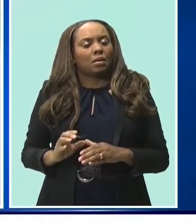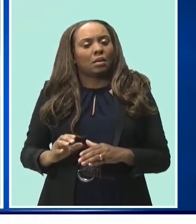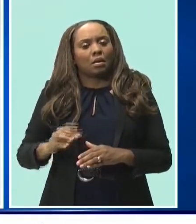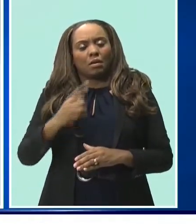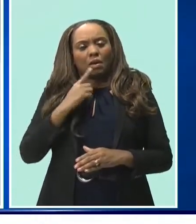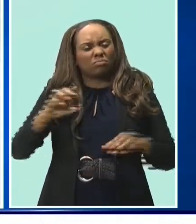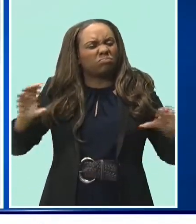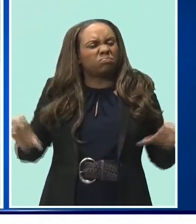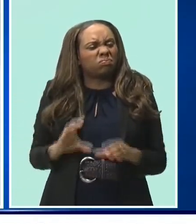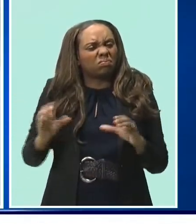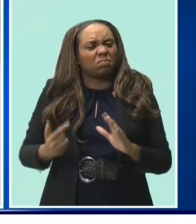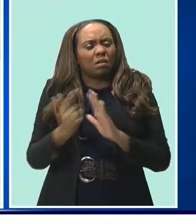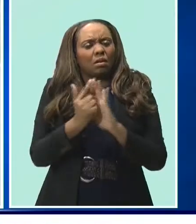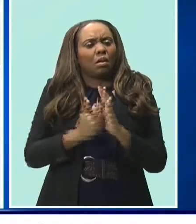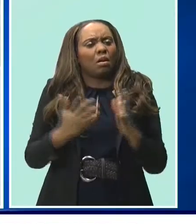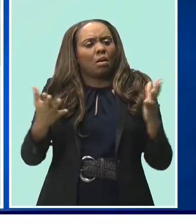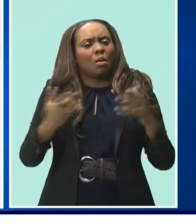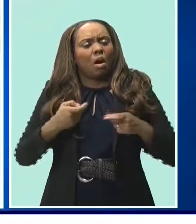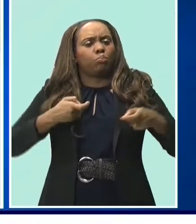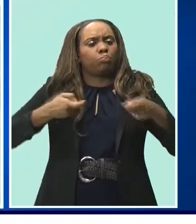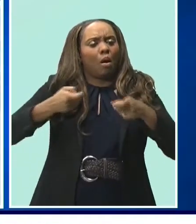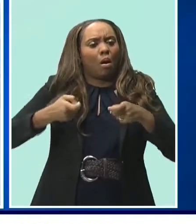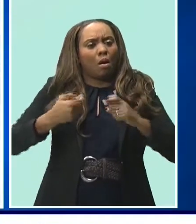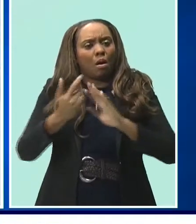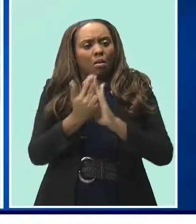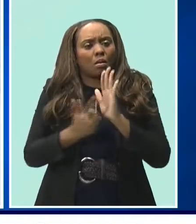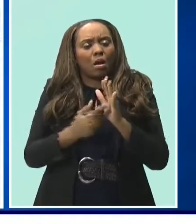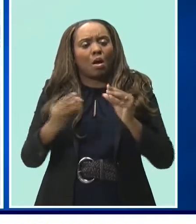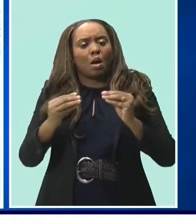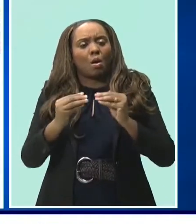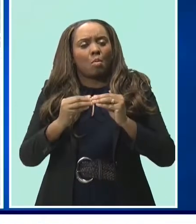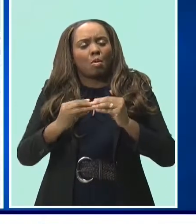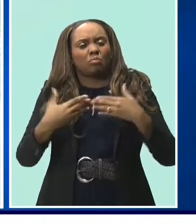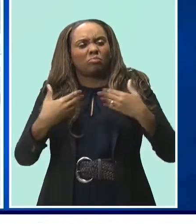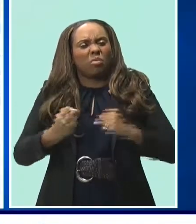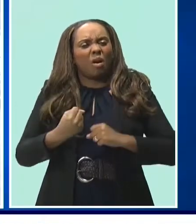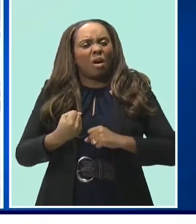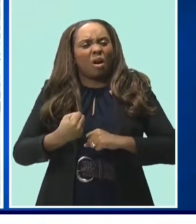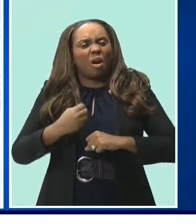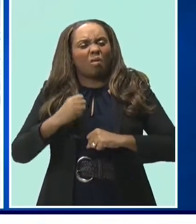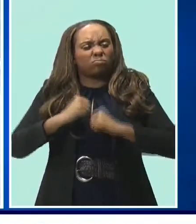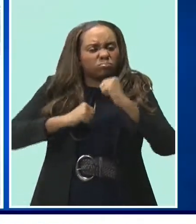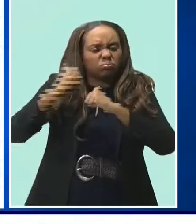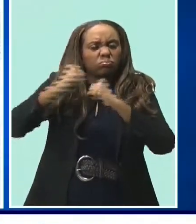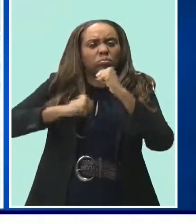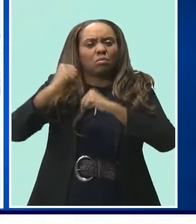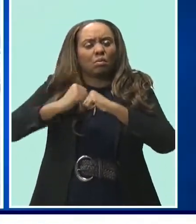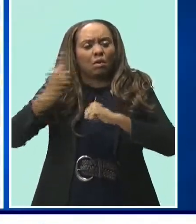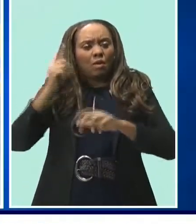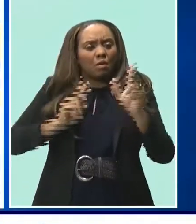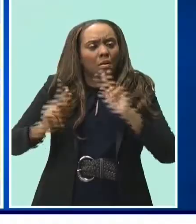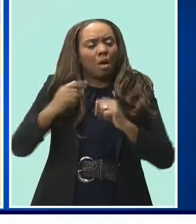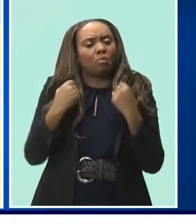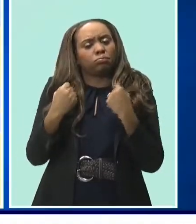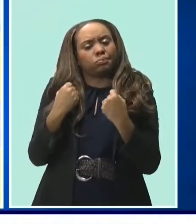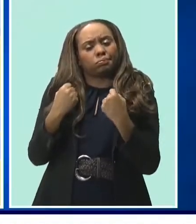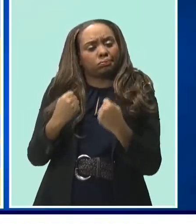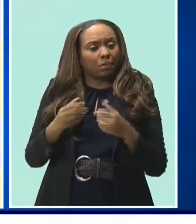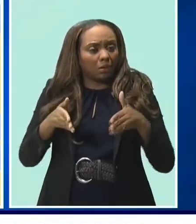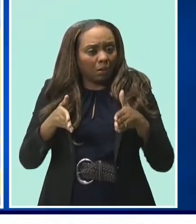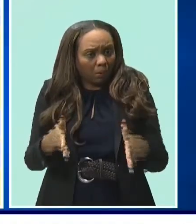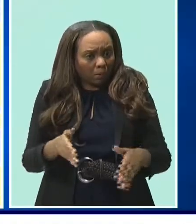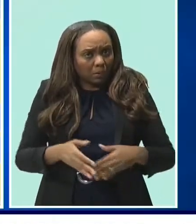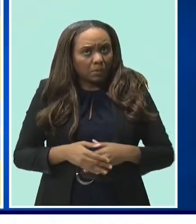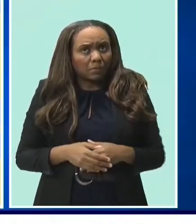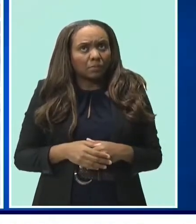to secure order and structure and compliance on the roads of Barbados.